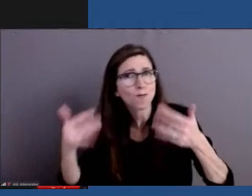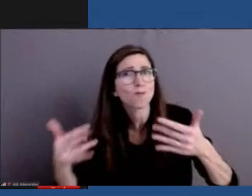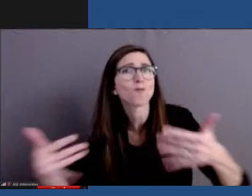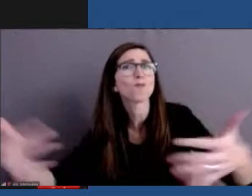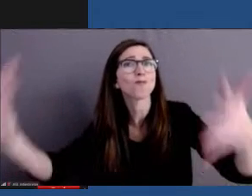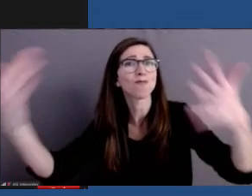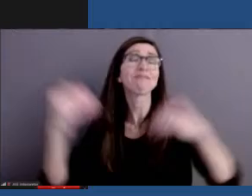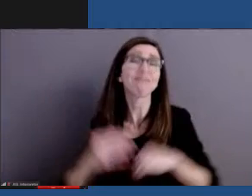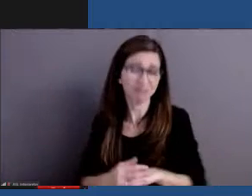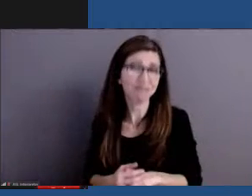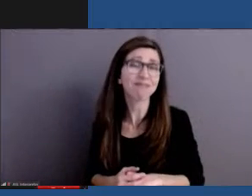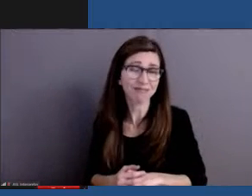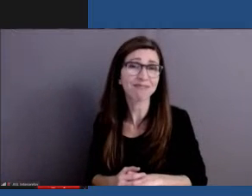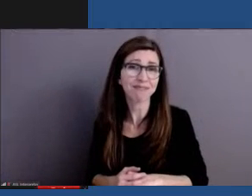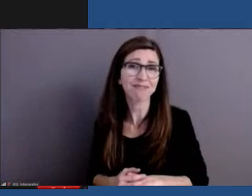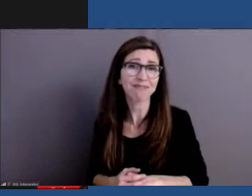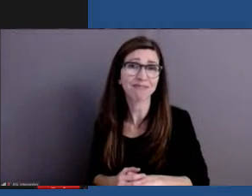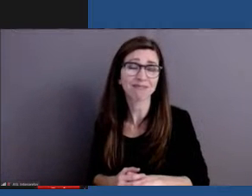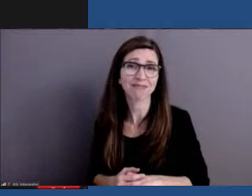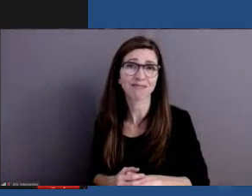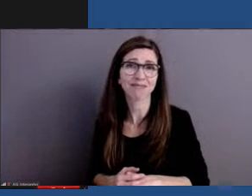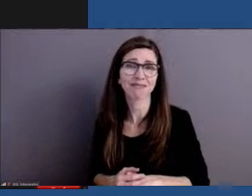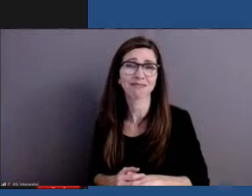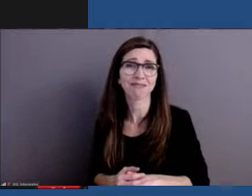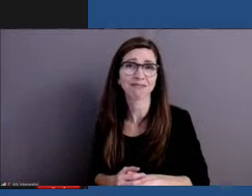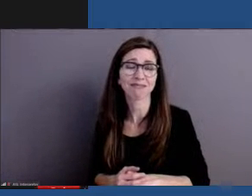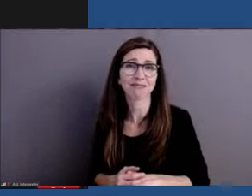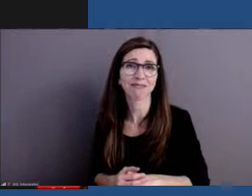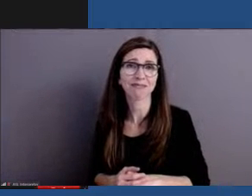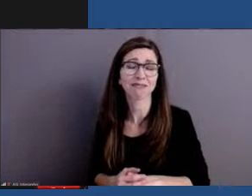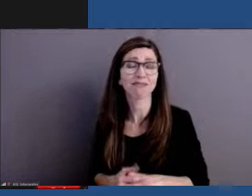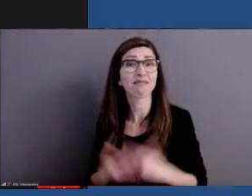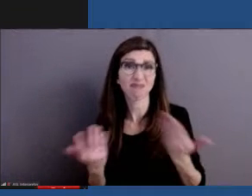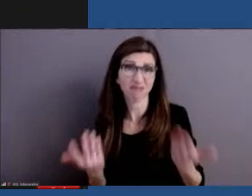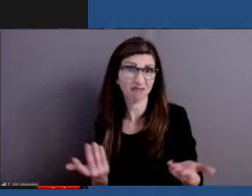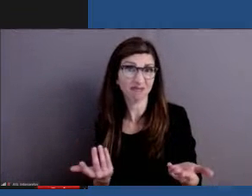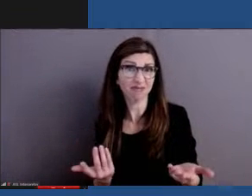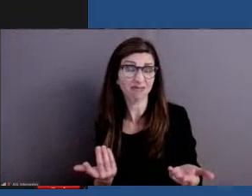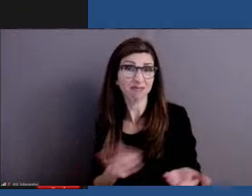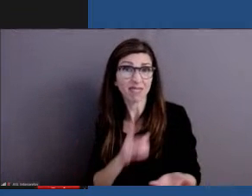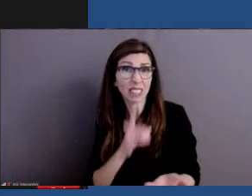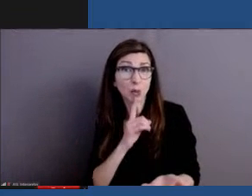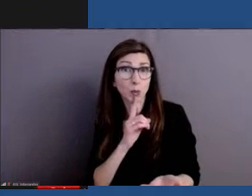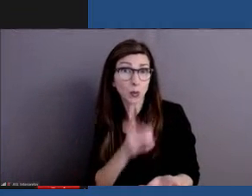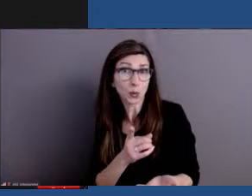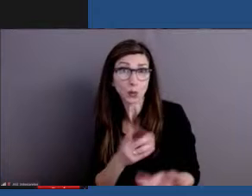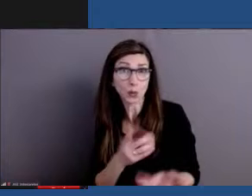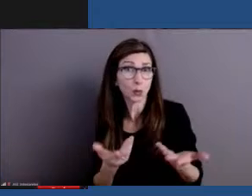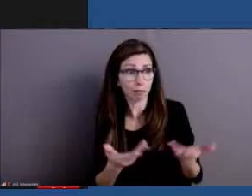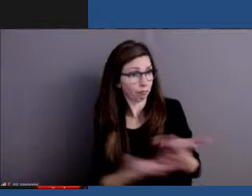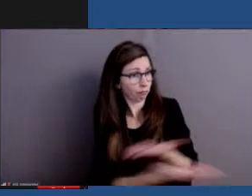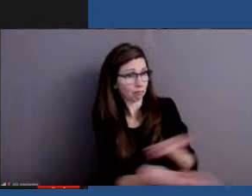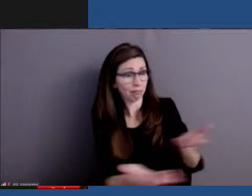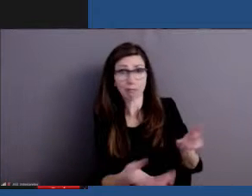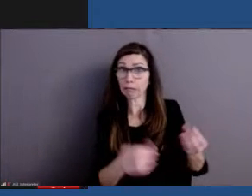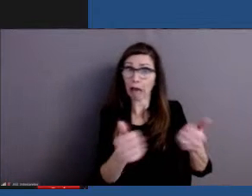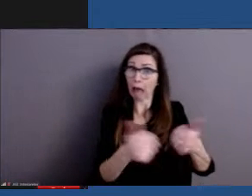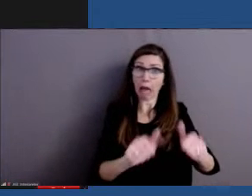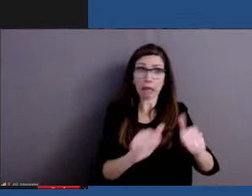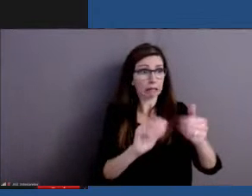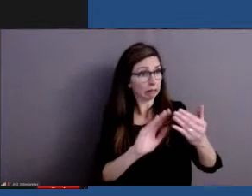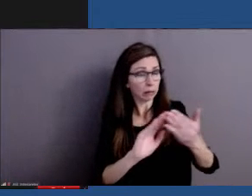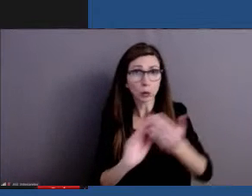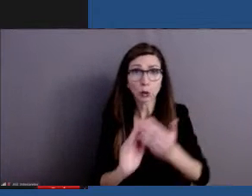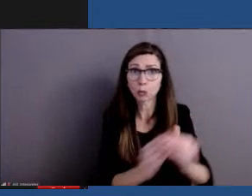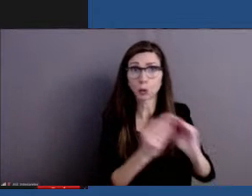as we move forward. Because really, any community or organization that is